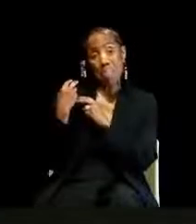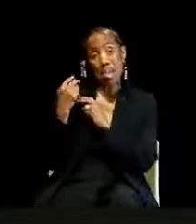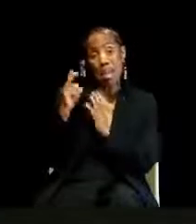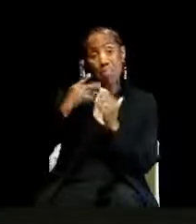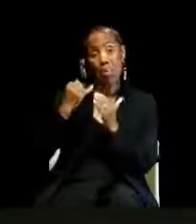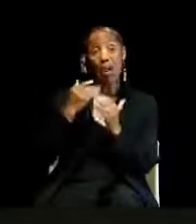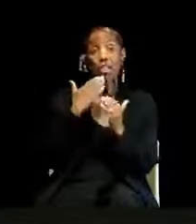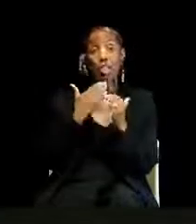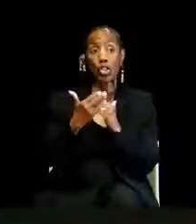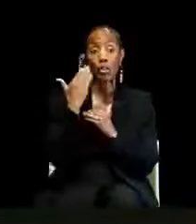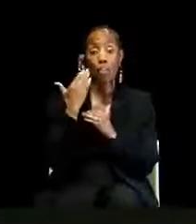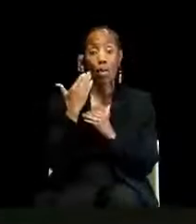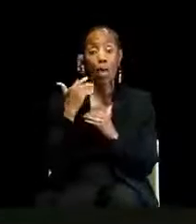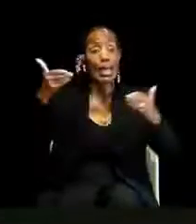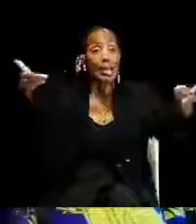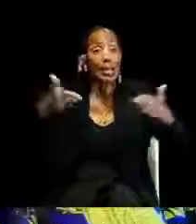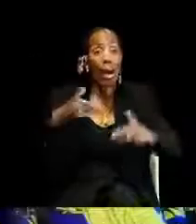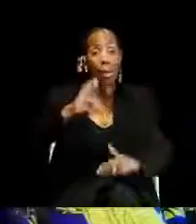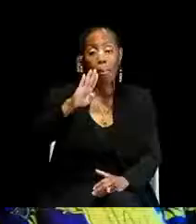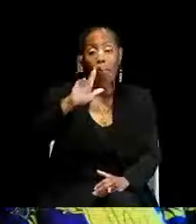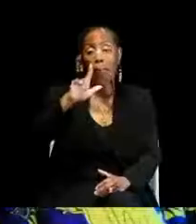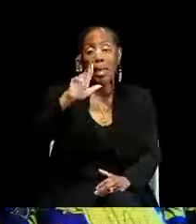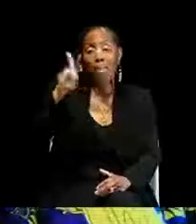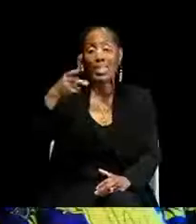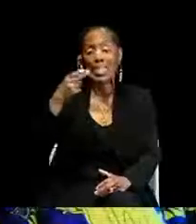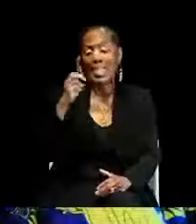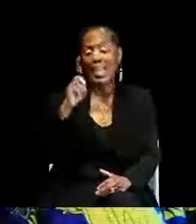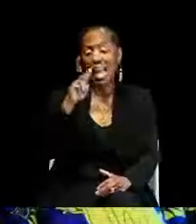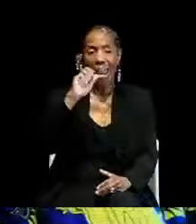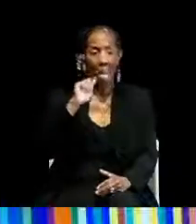please welcome Bilphena to the stage.